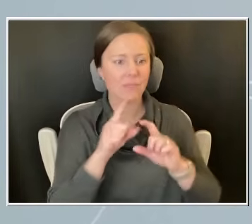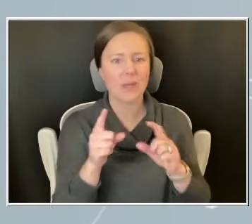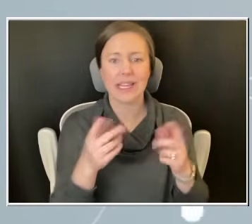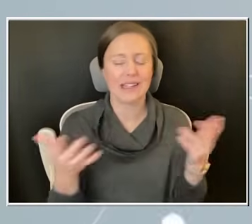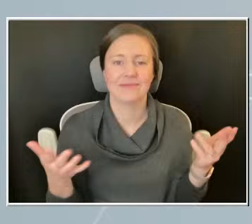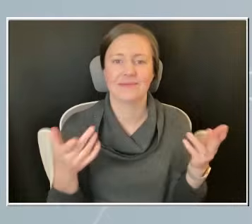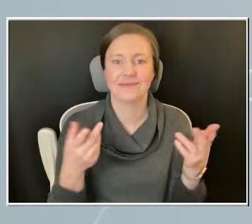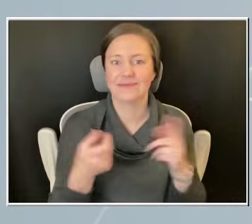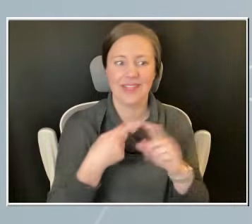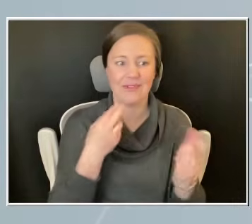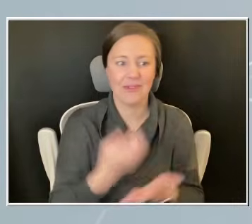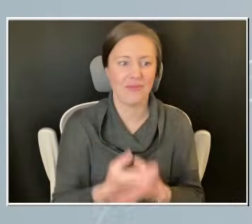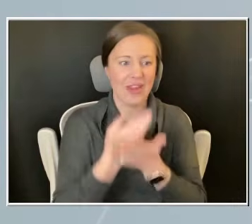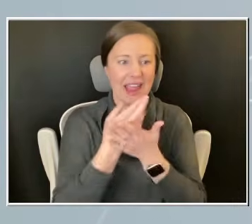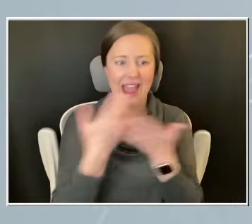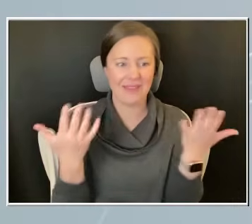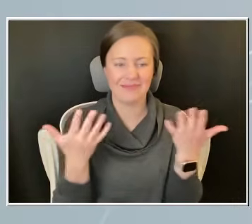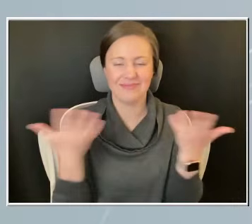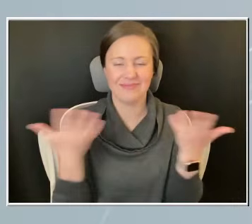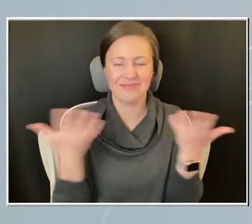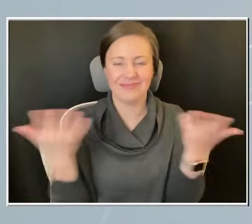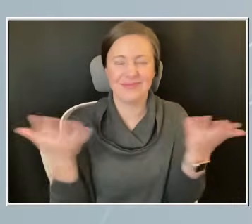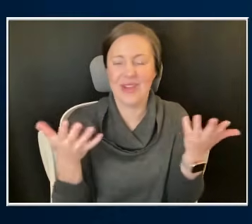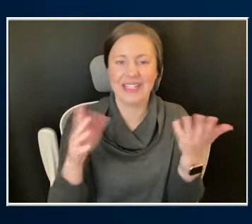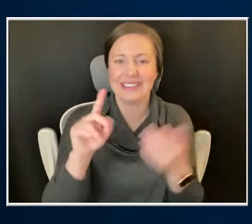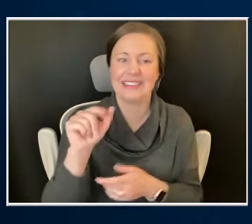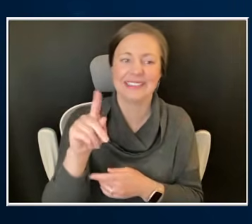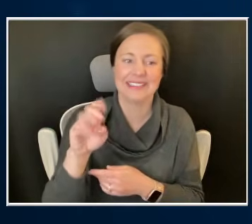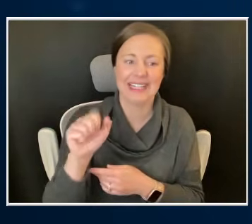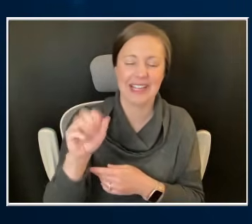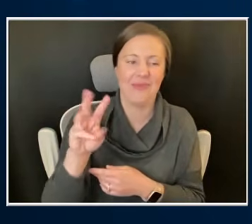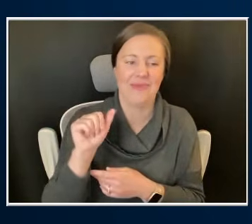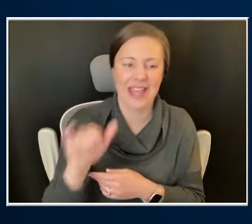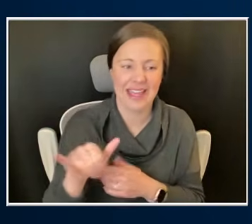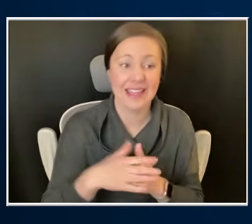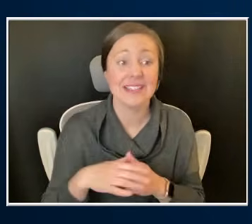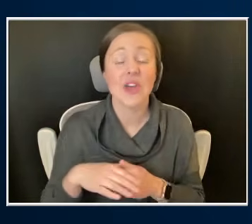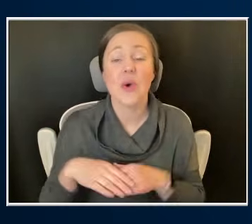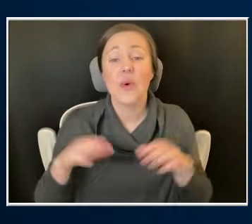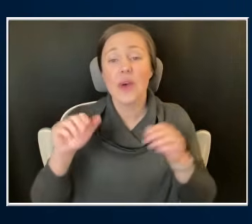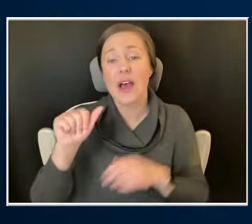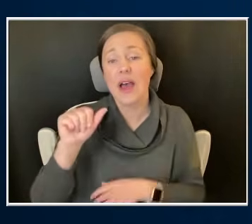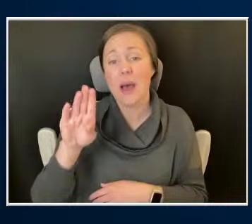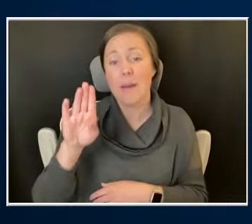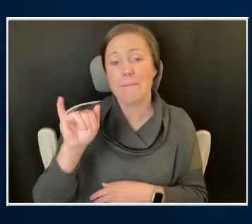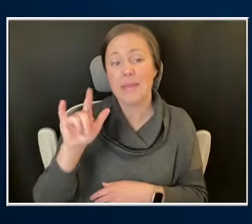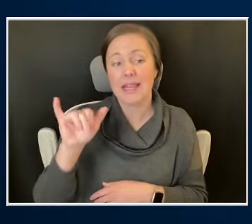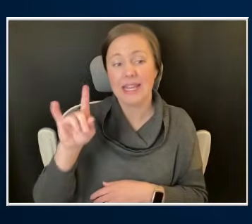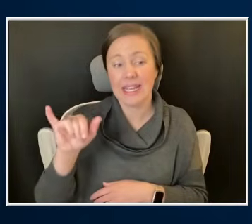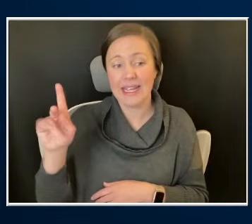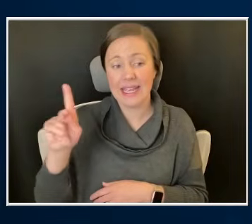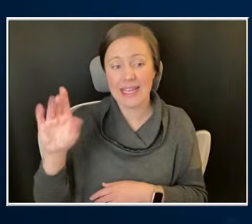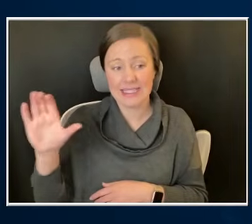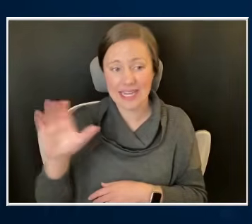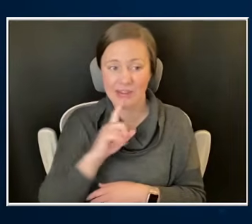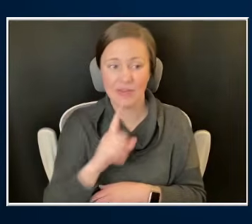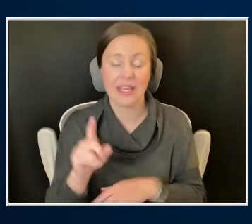you? Oh my gosh. Ability KC has been so great for